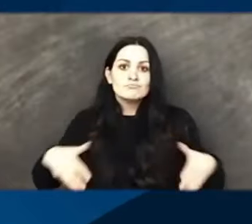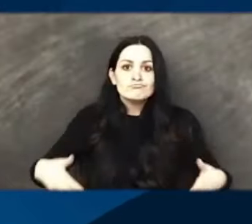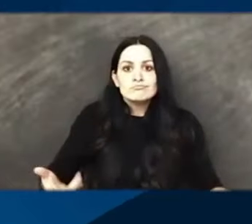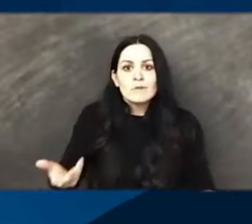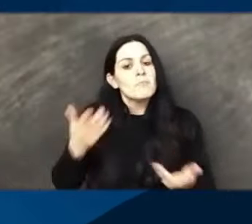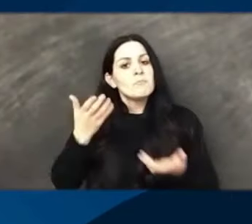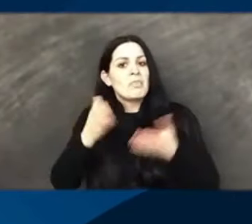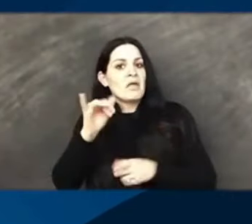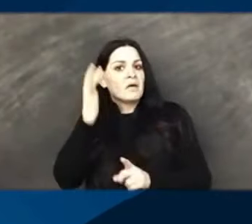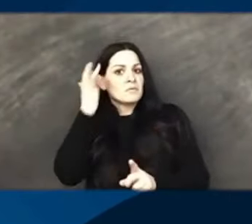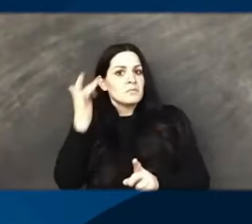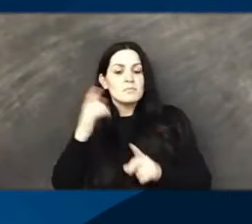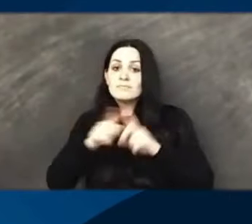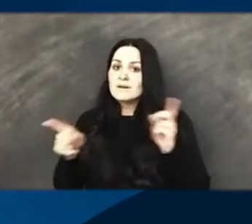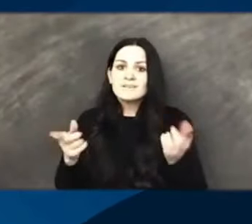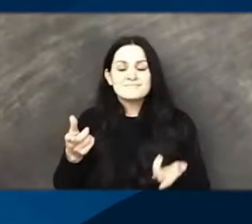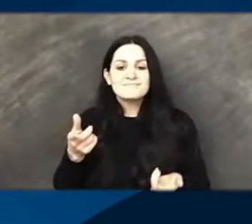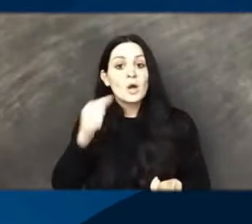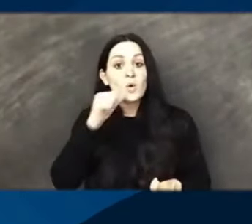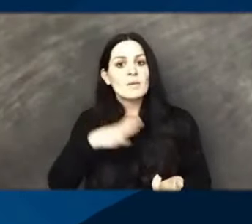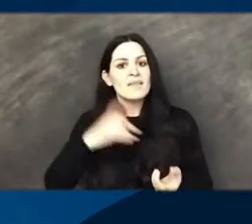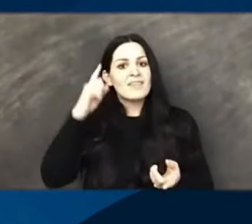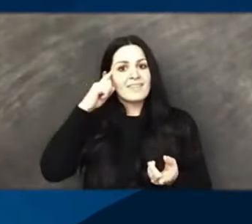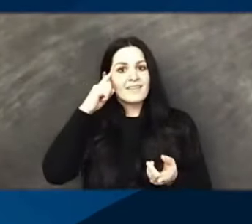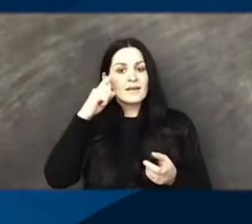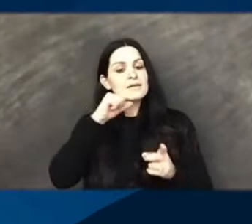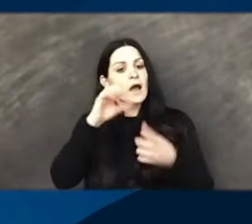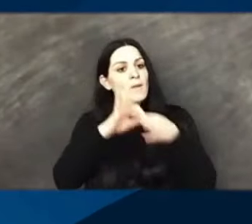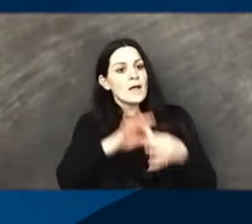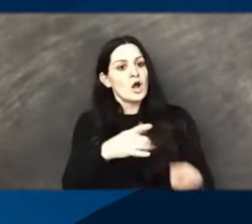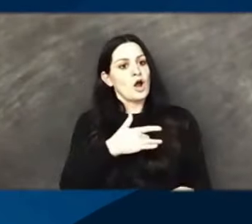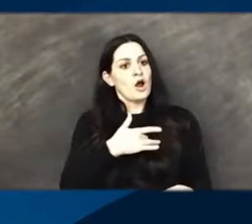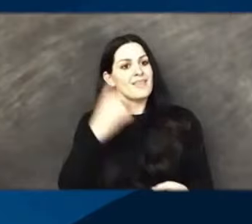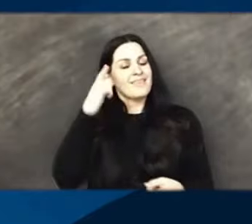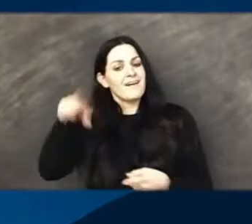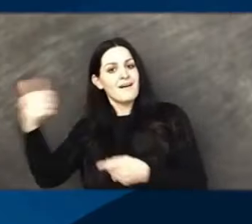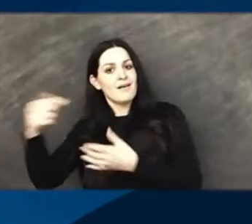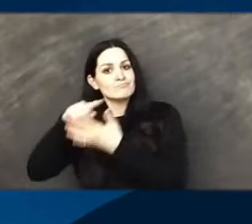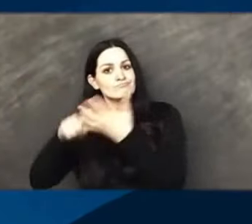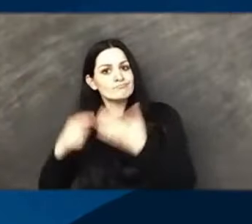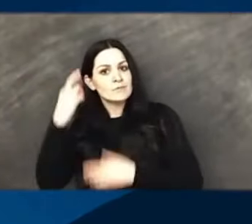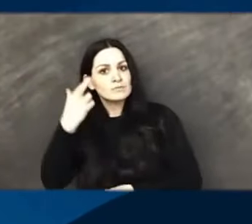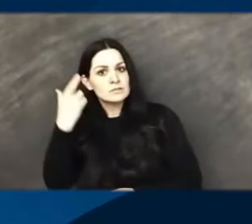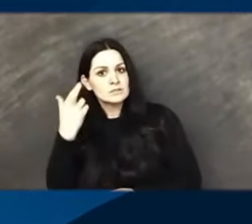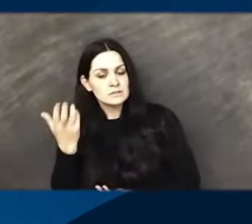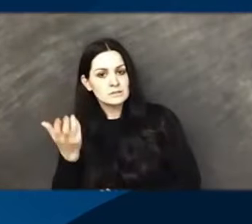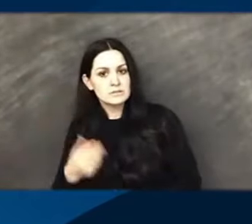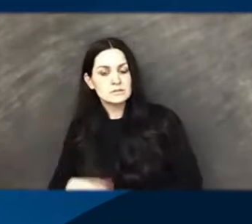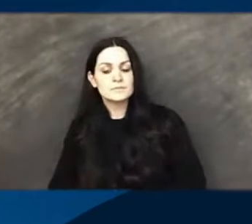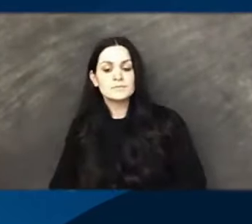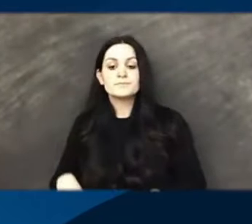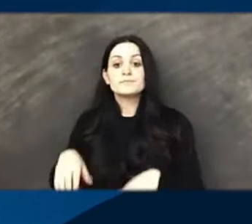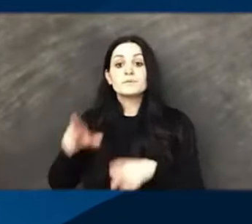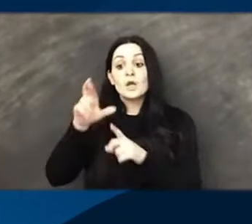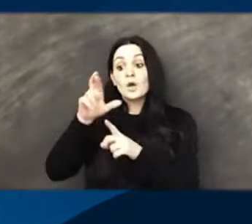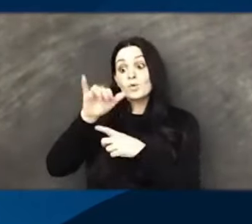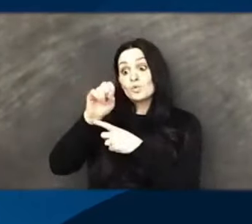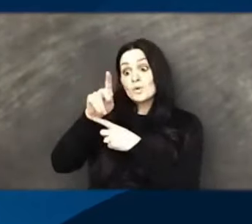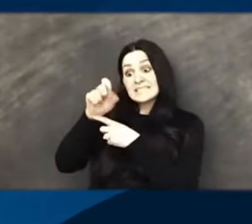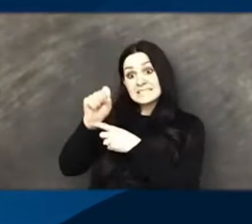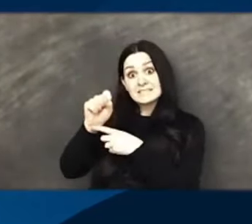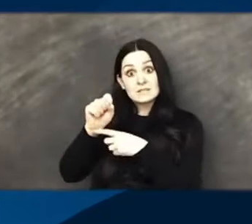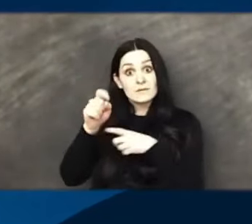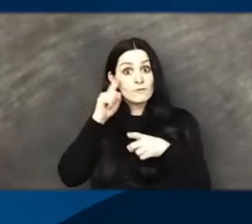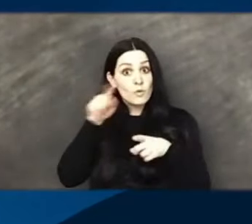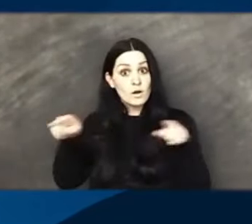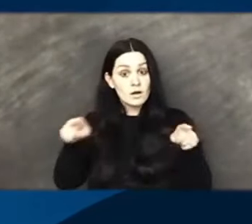especially tend not to think that this might be their heart giving them a problem. Risk factors between men and women are,